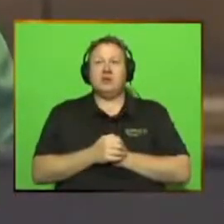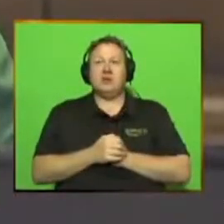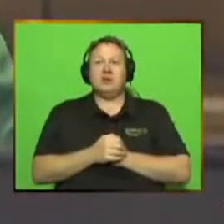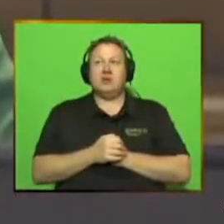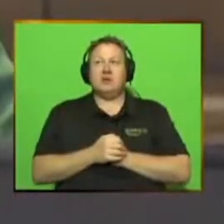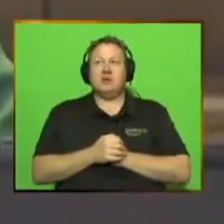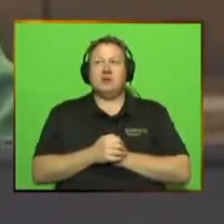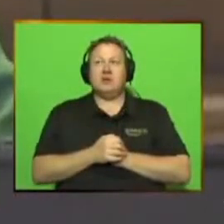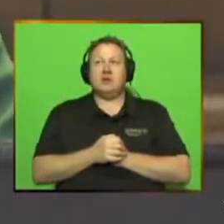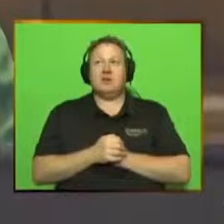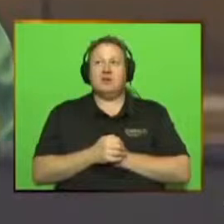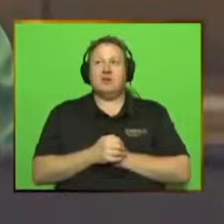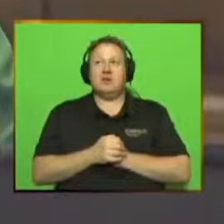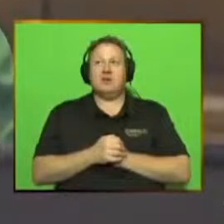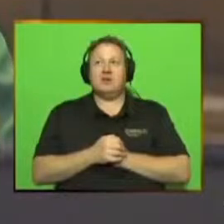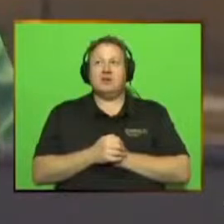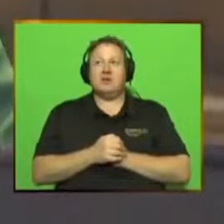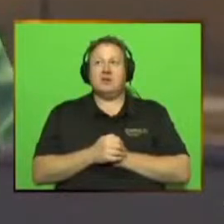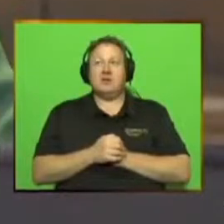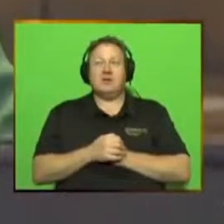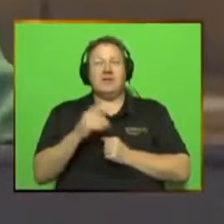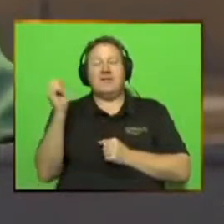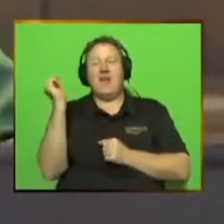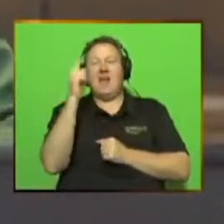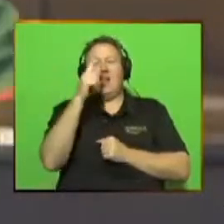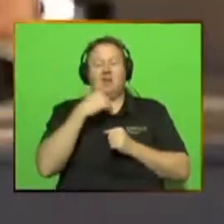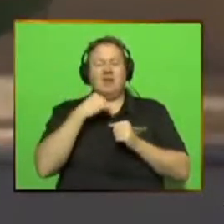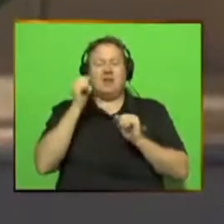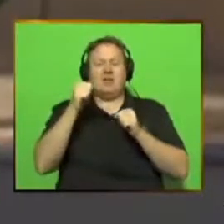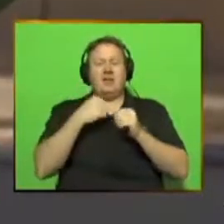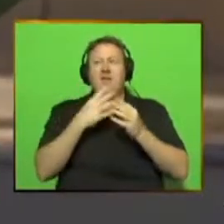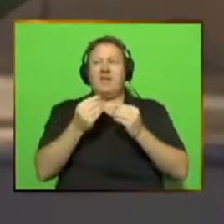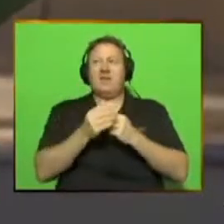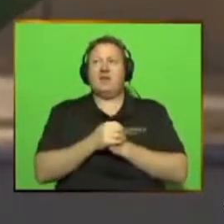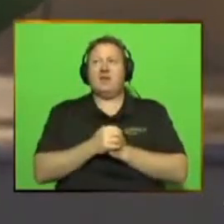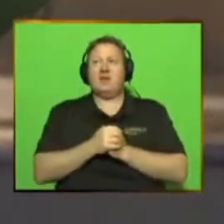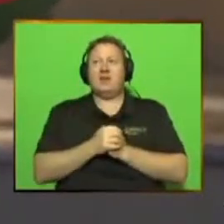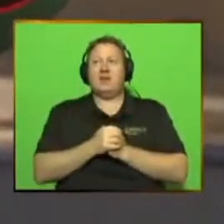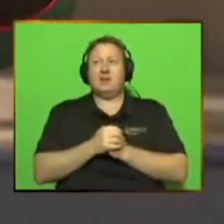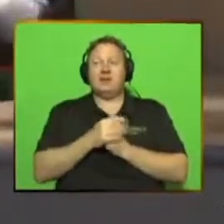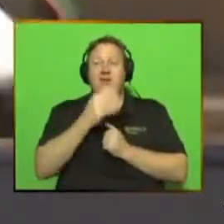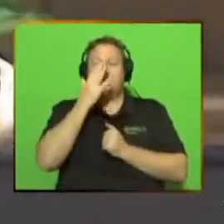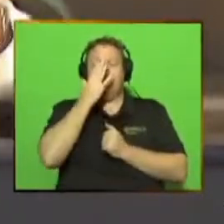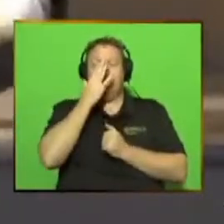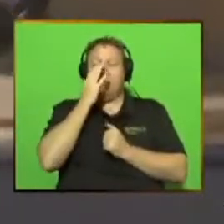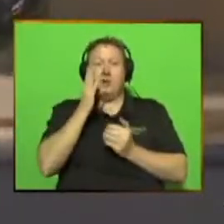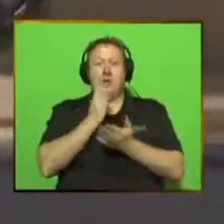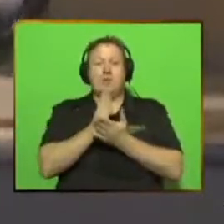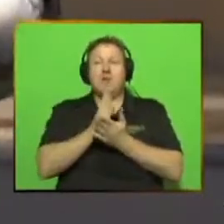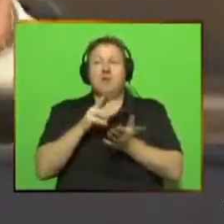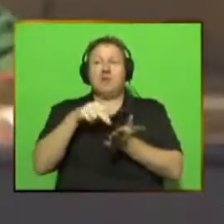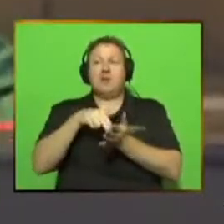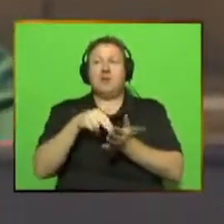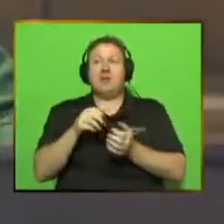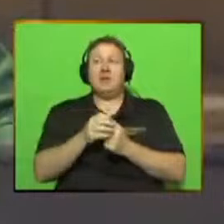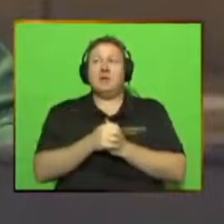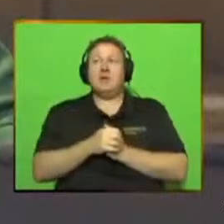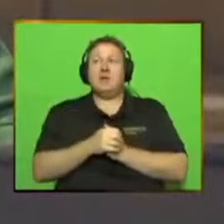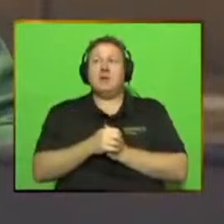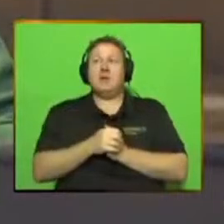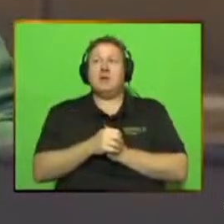Yes, Chief Justice. Right at the back. Yes. Must I stand up? Oh, hang on 1